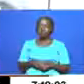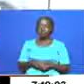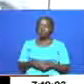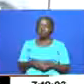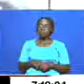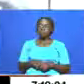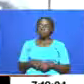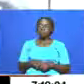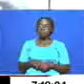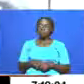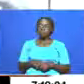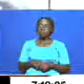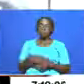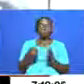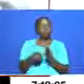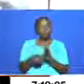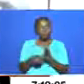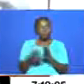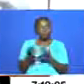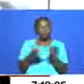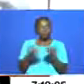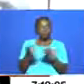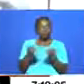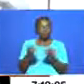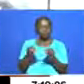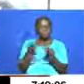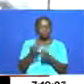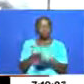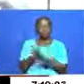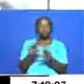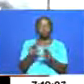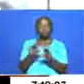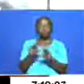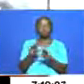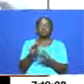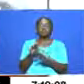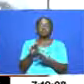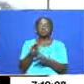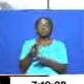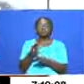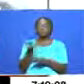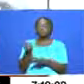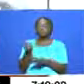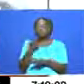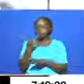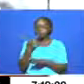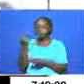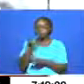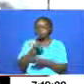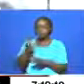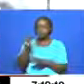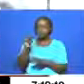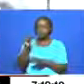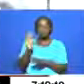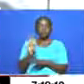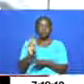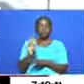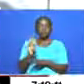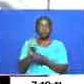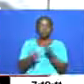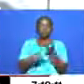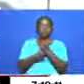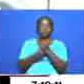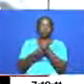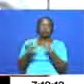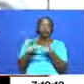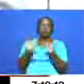The programmatic management of drug resistant TB is exclusively supported by Global